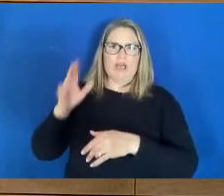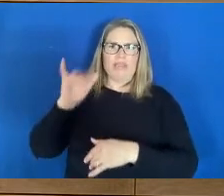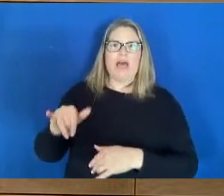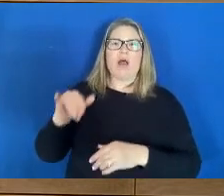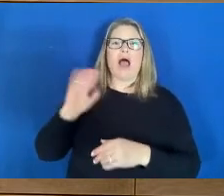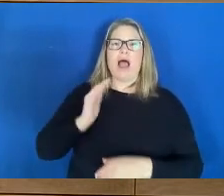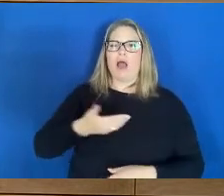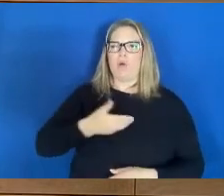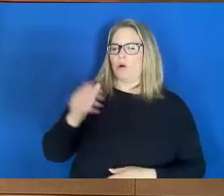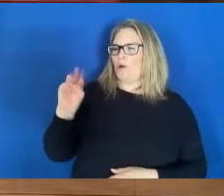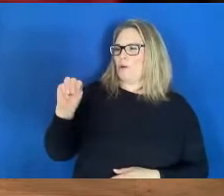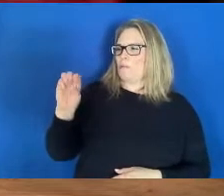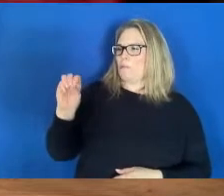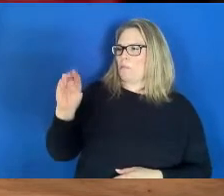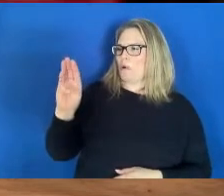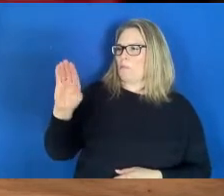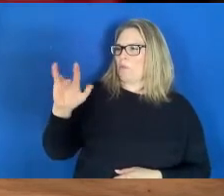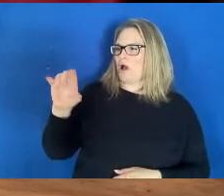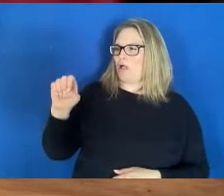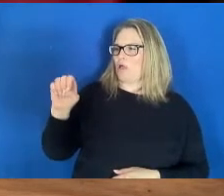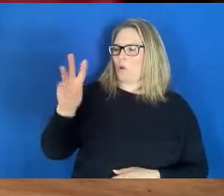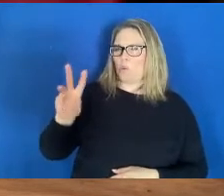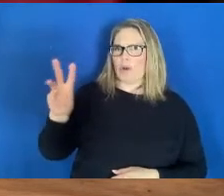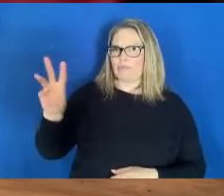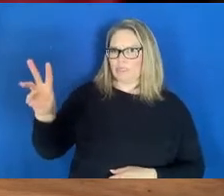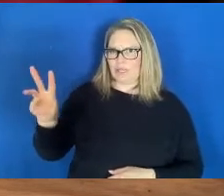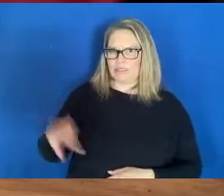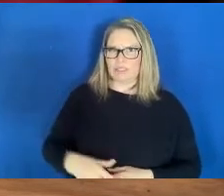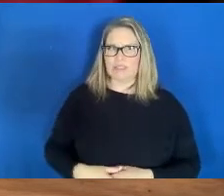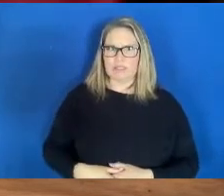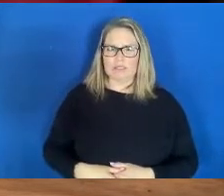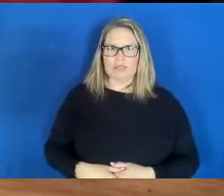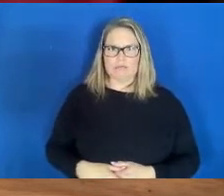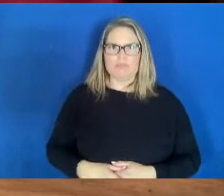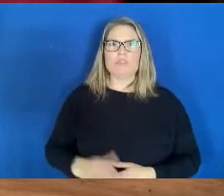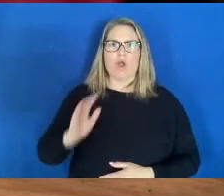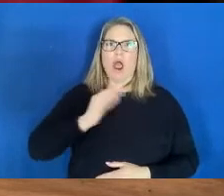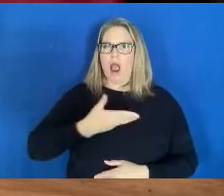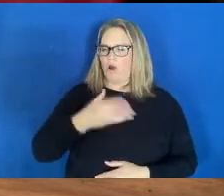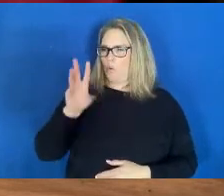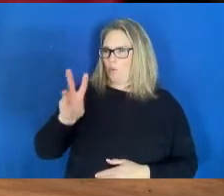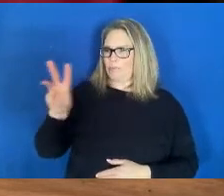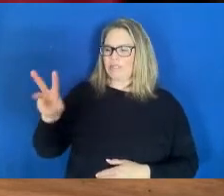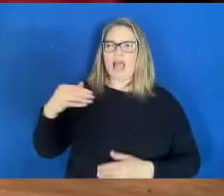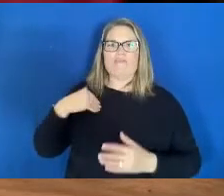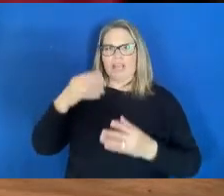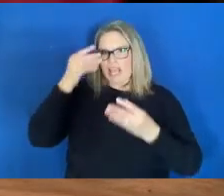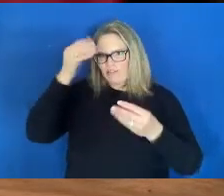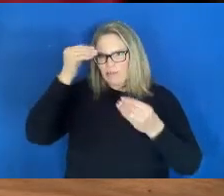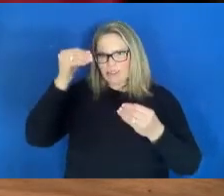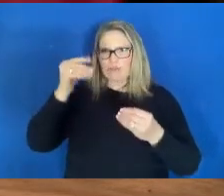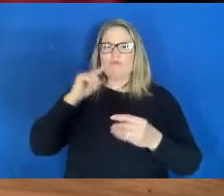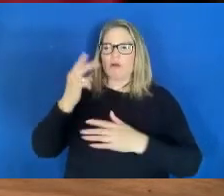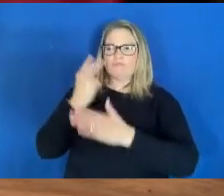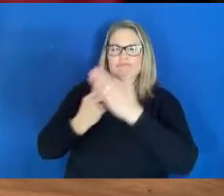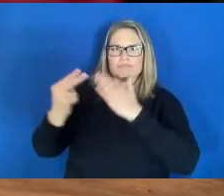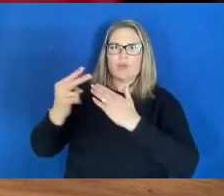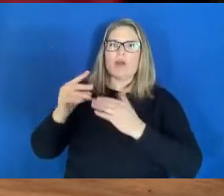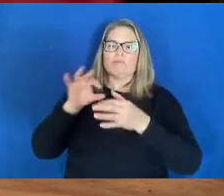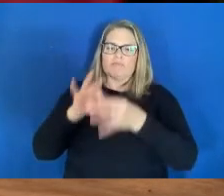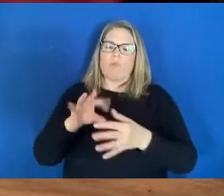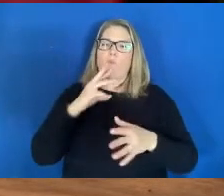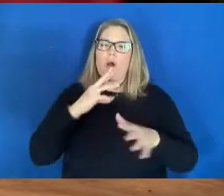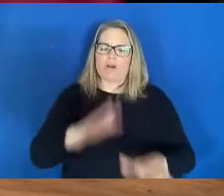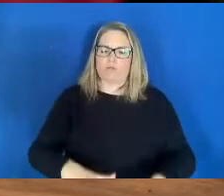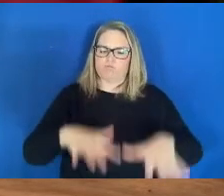website that Don just mentioned. It's a mobile-friendly website that provides information on the forecasts and the water levels and